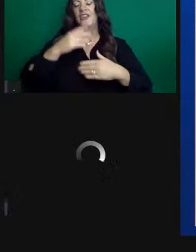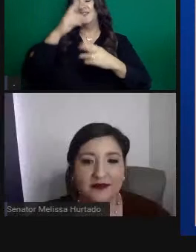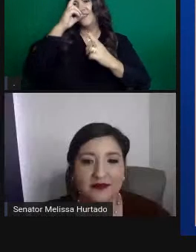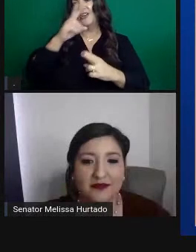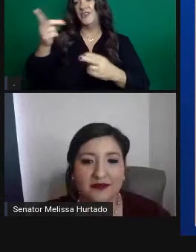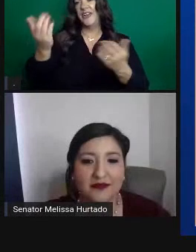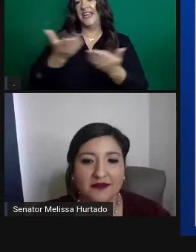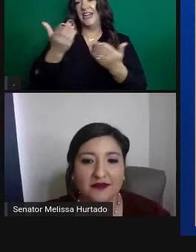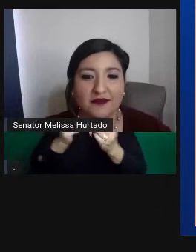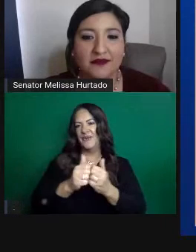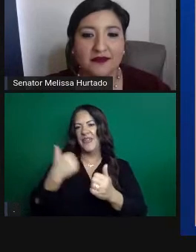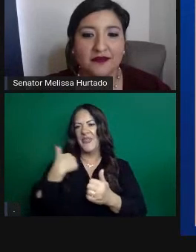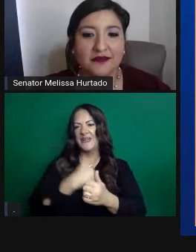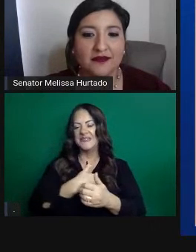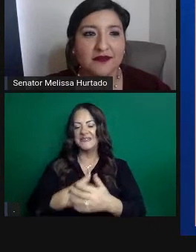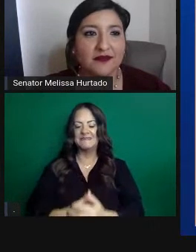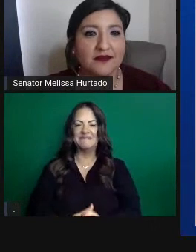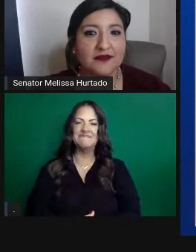Senator?